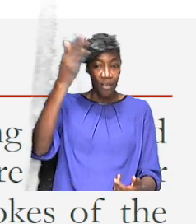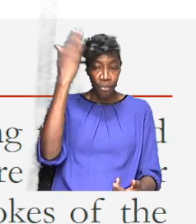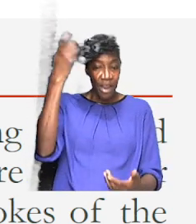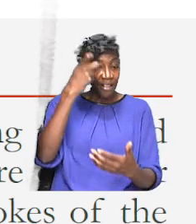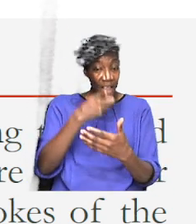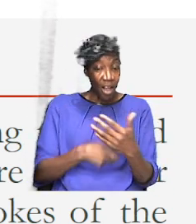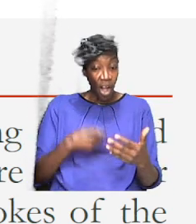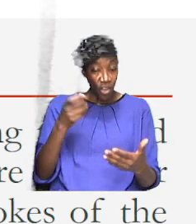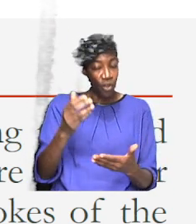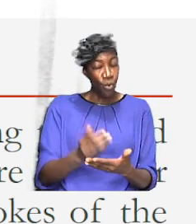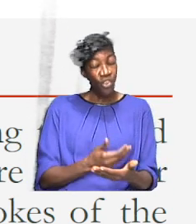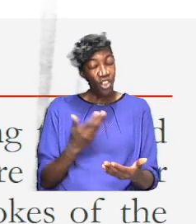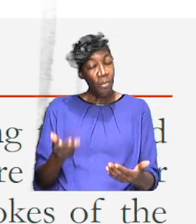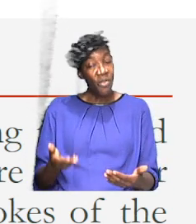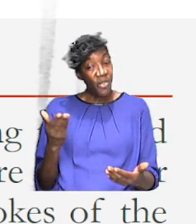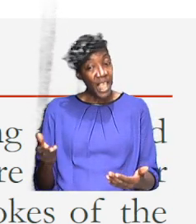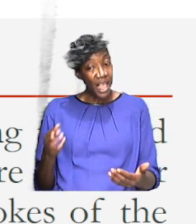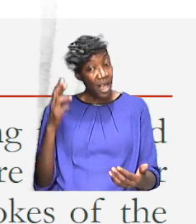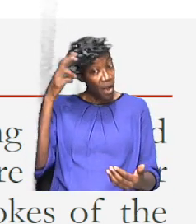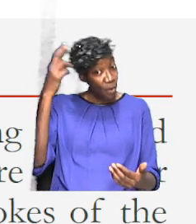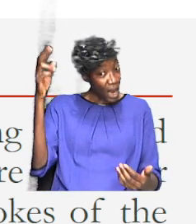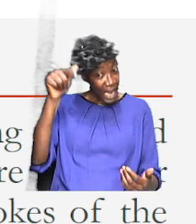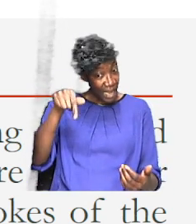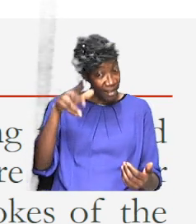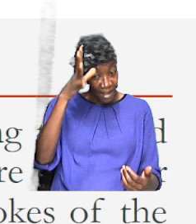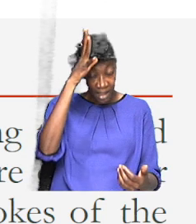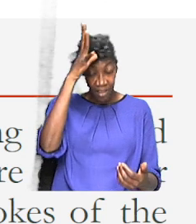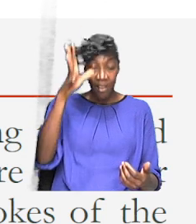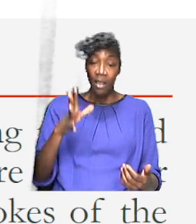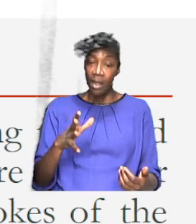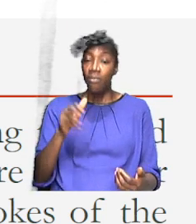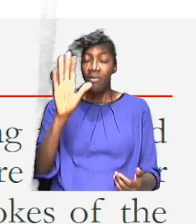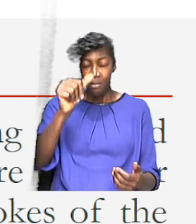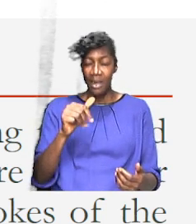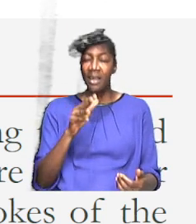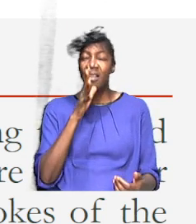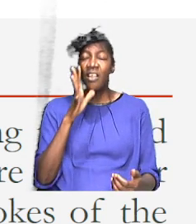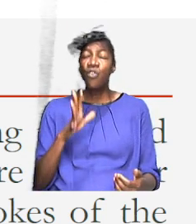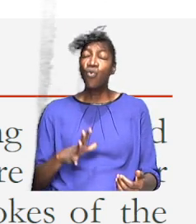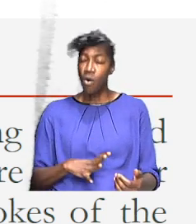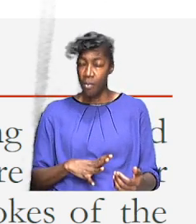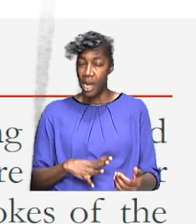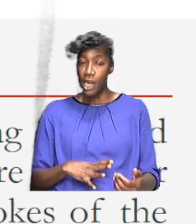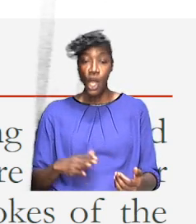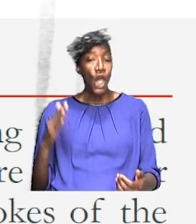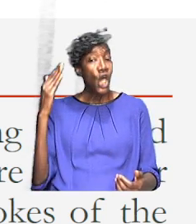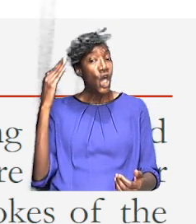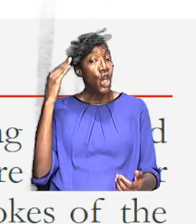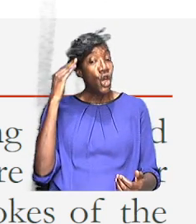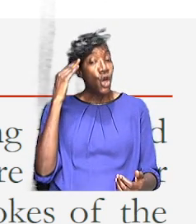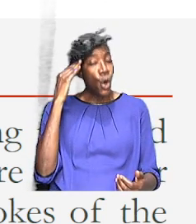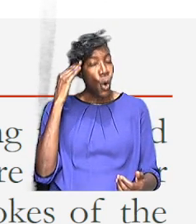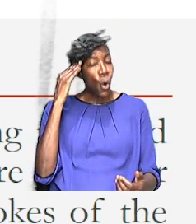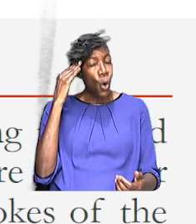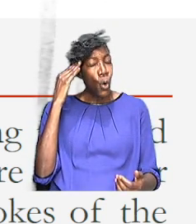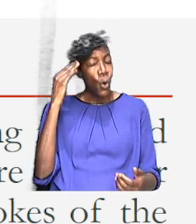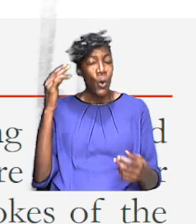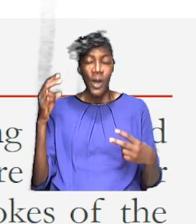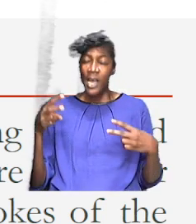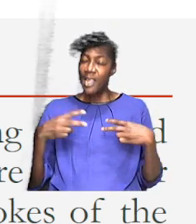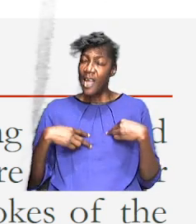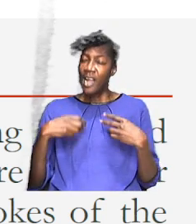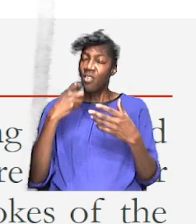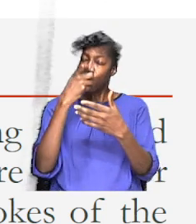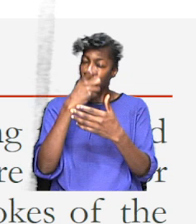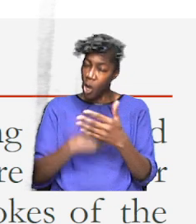we're going to realize that this woman even innately knew that it had to cost her something